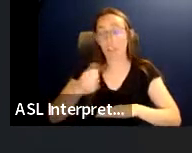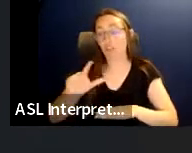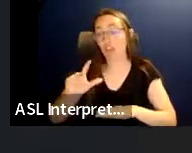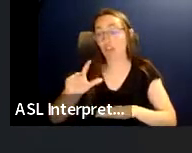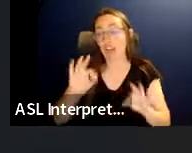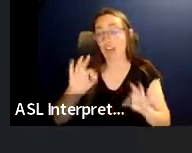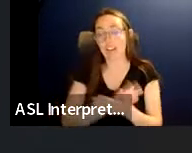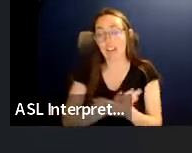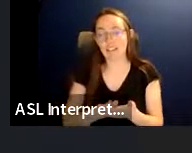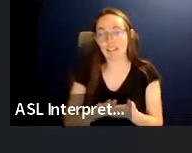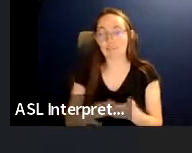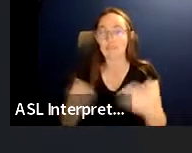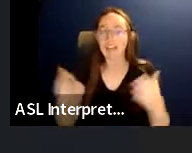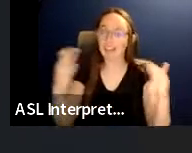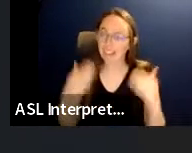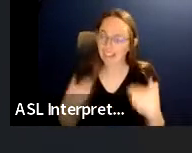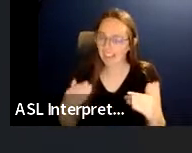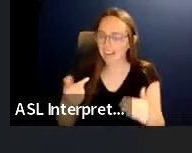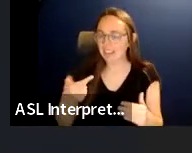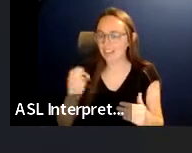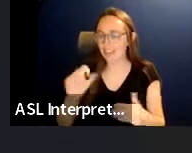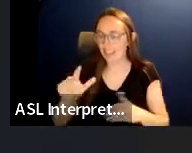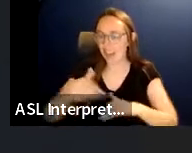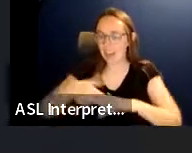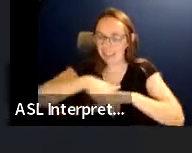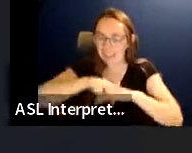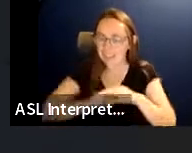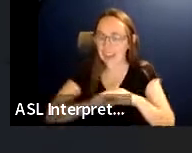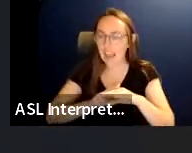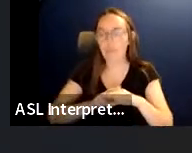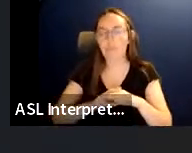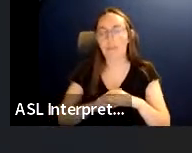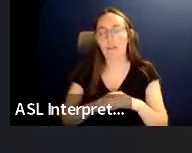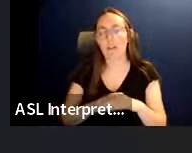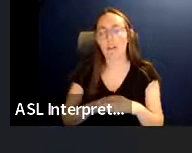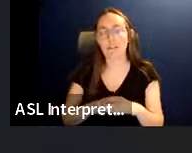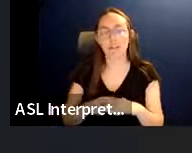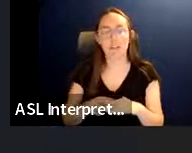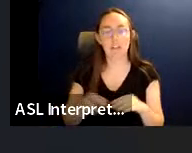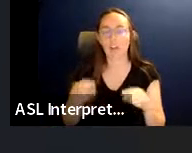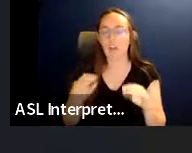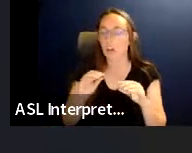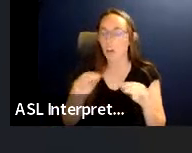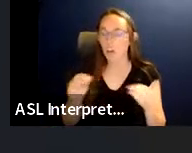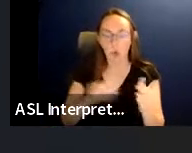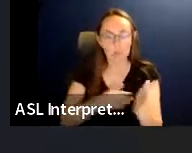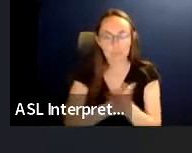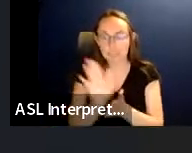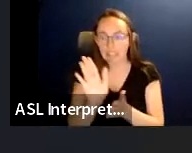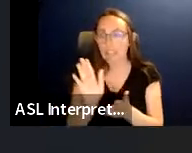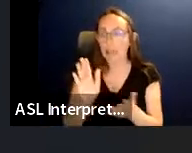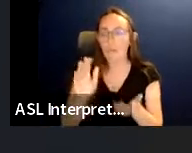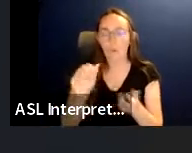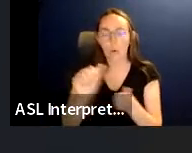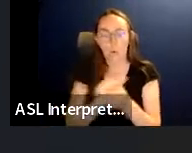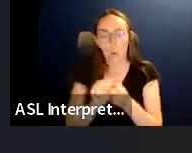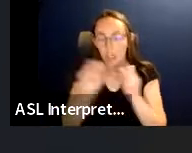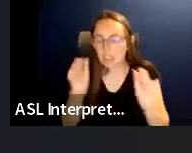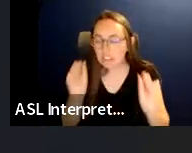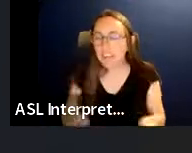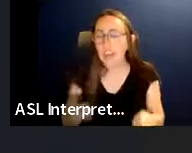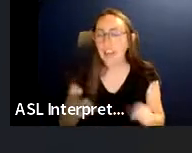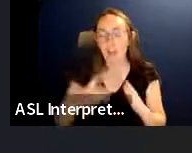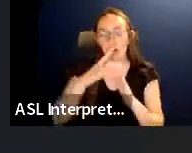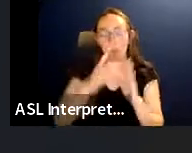I found gel tape. So the gel pad tape, non-slip, washable, removable, sticky strips. We have a